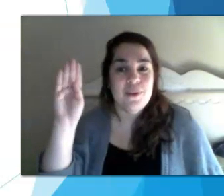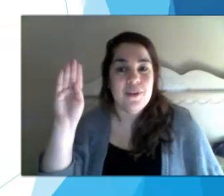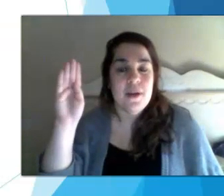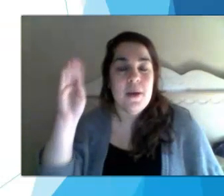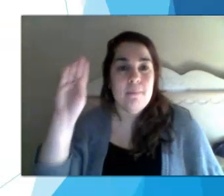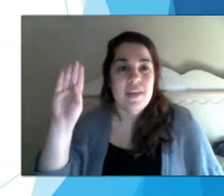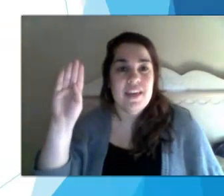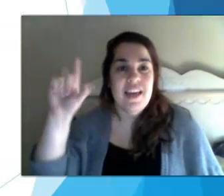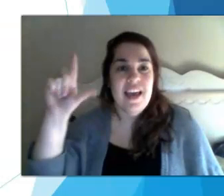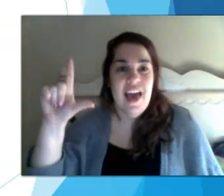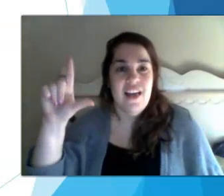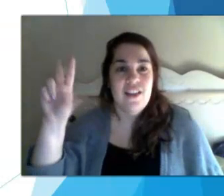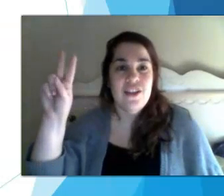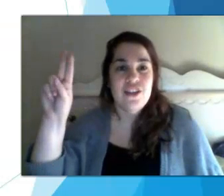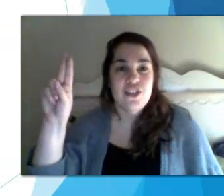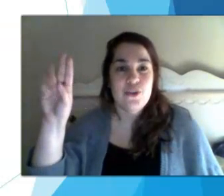Blue.